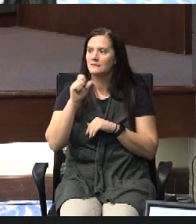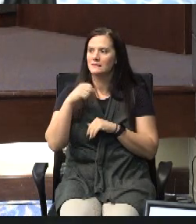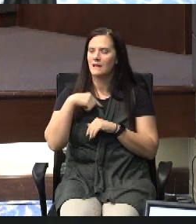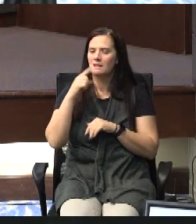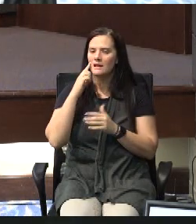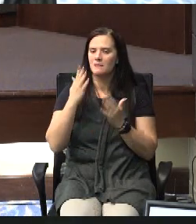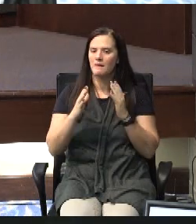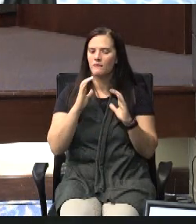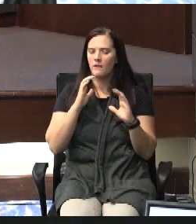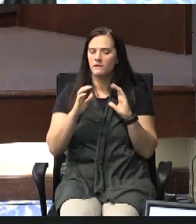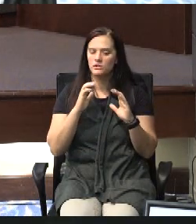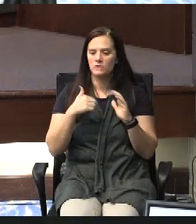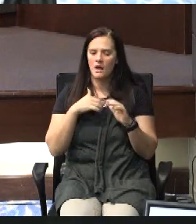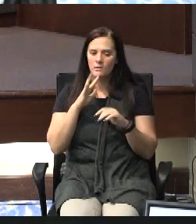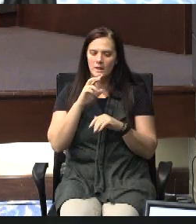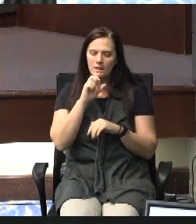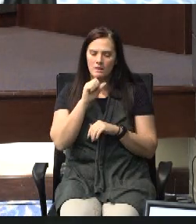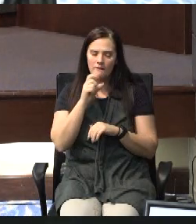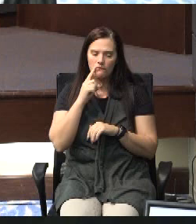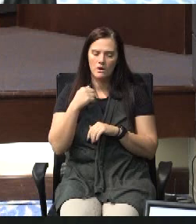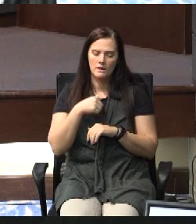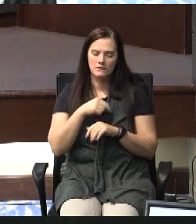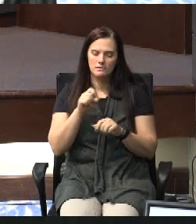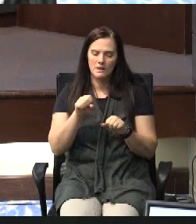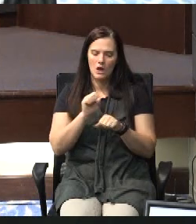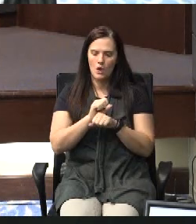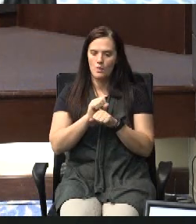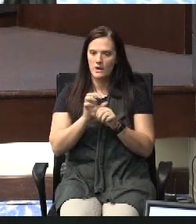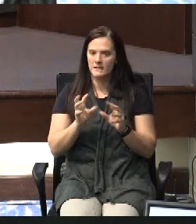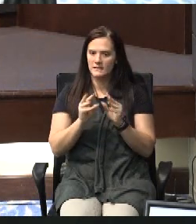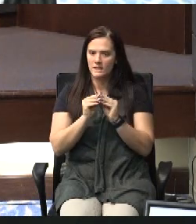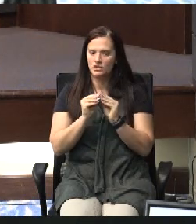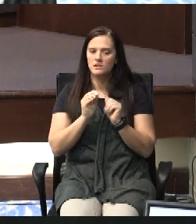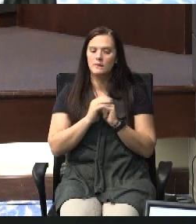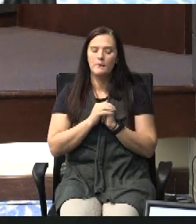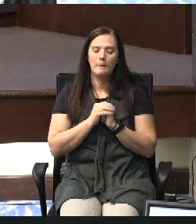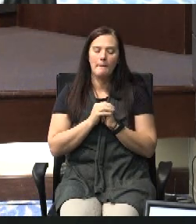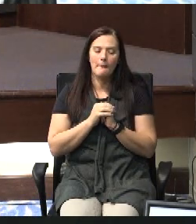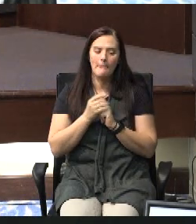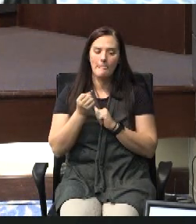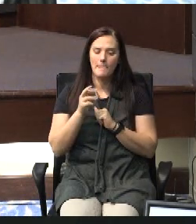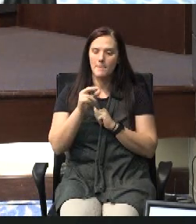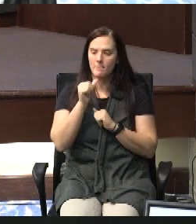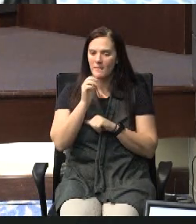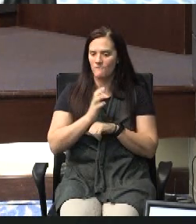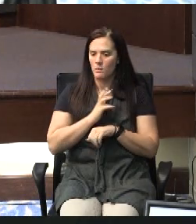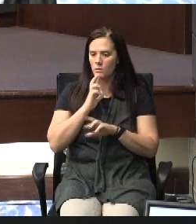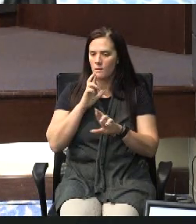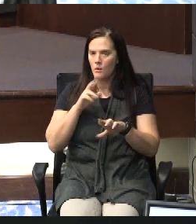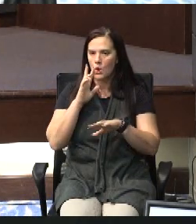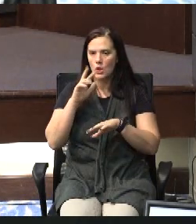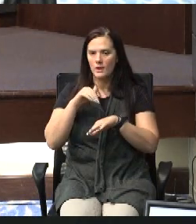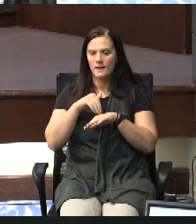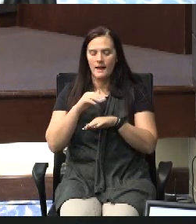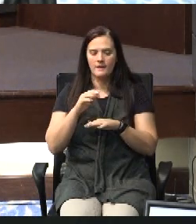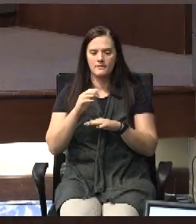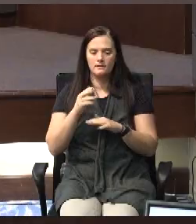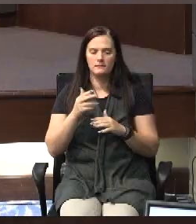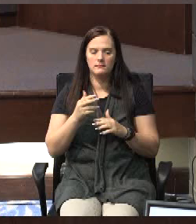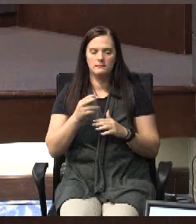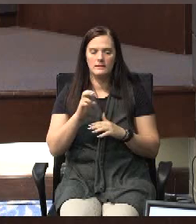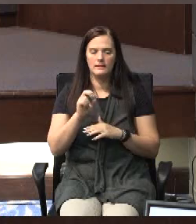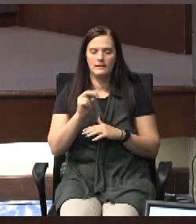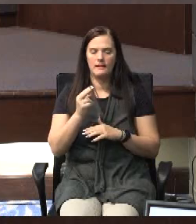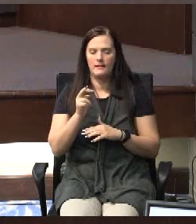light of that conversation, I'd love for us, maybe this can be a work session or an informal report looking at enhanced library cards. I